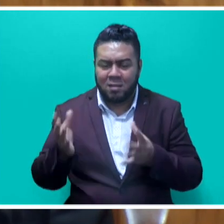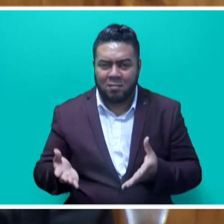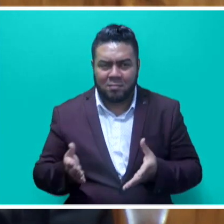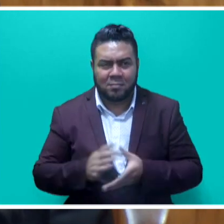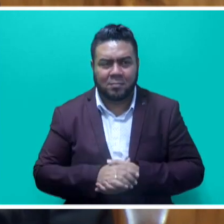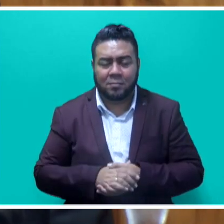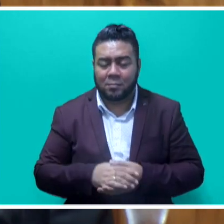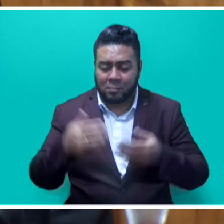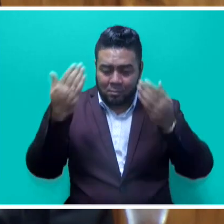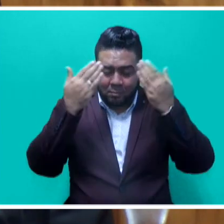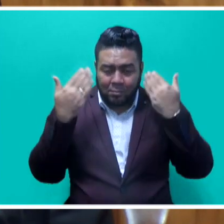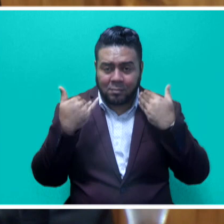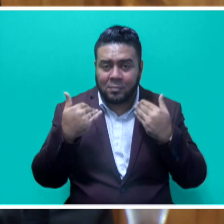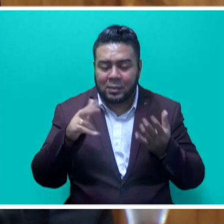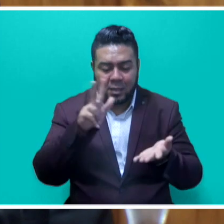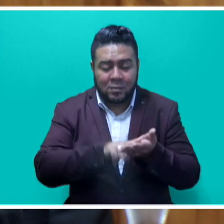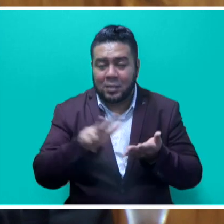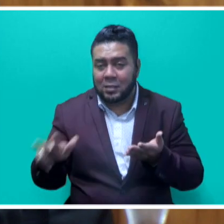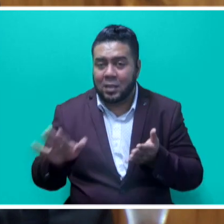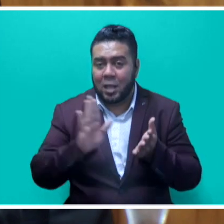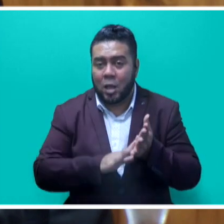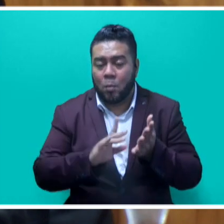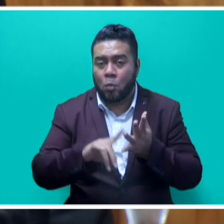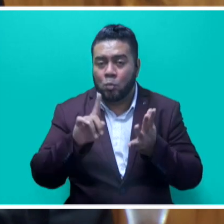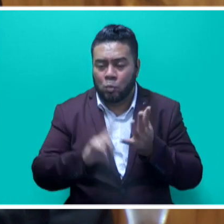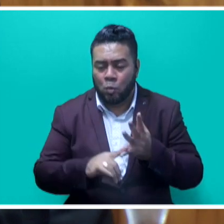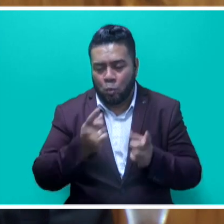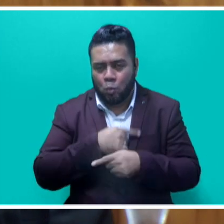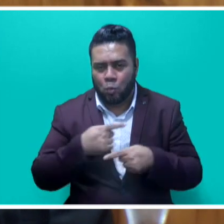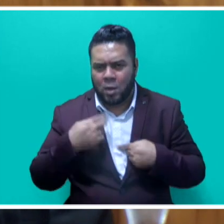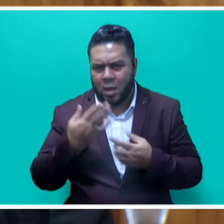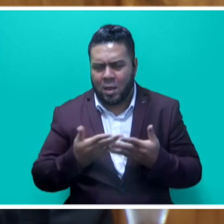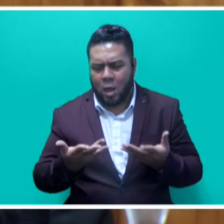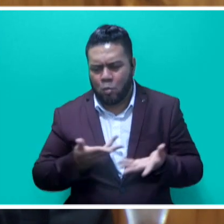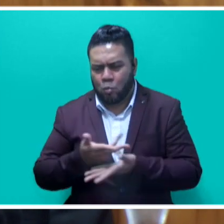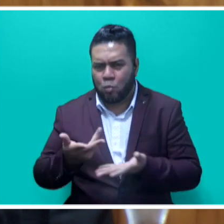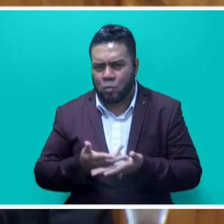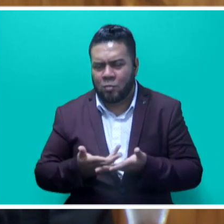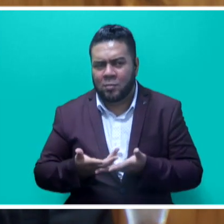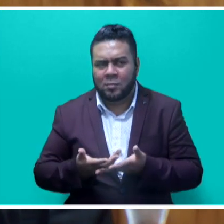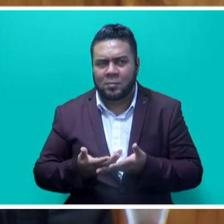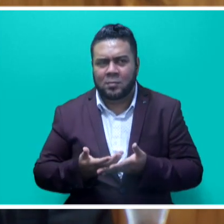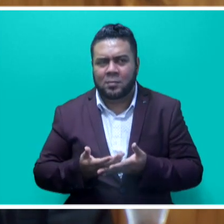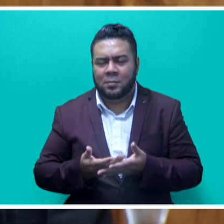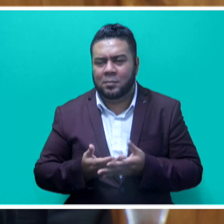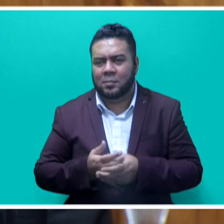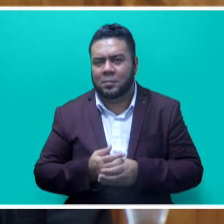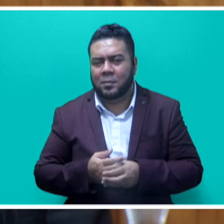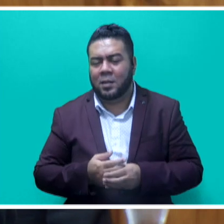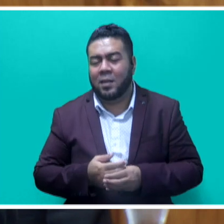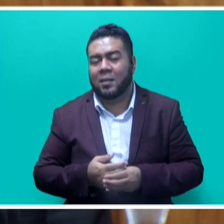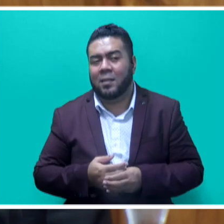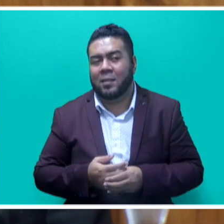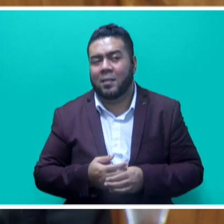Mr. Speaker says, since signing the MOU, we are now negotiating the legal agreement, which will outline the responsibilities and expectations in the